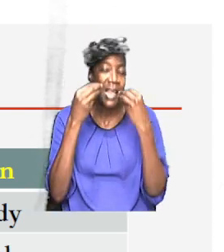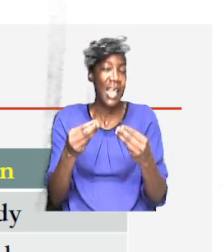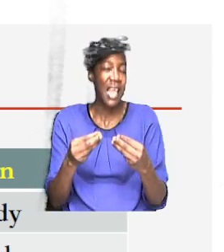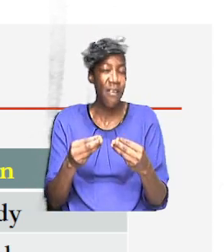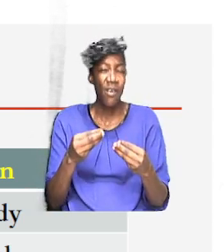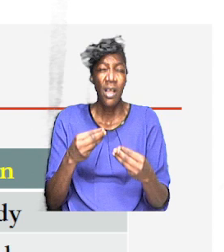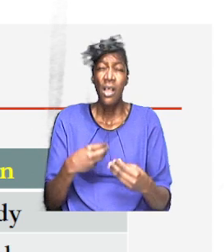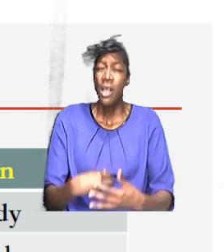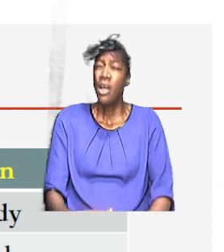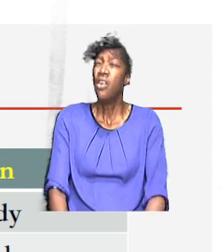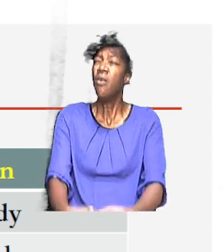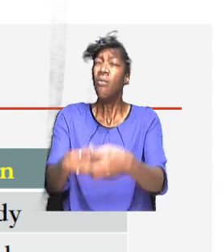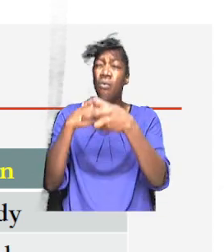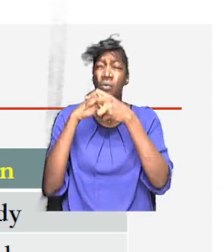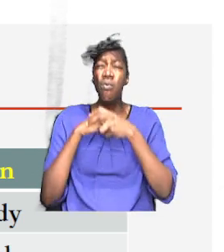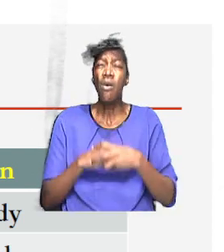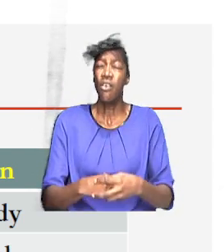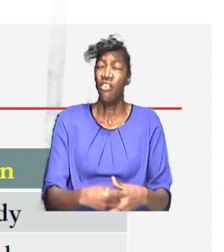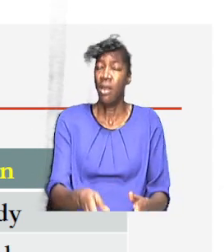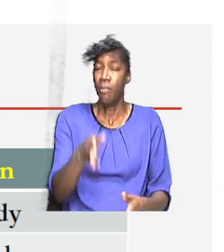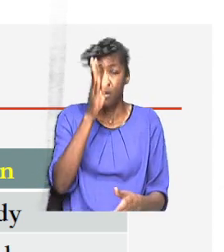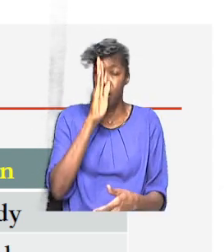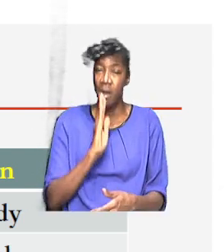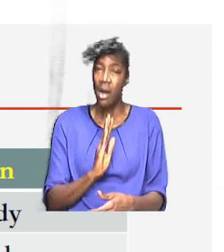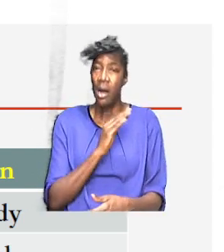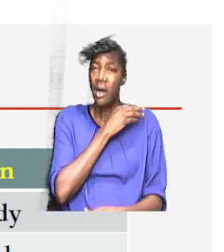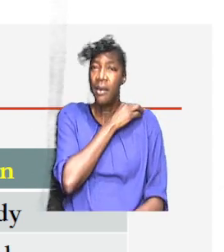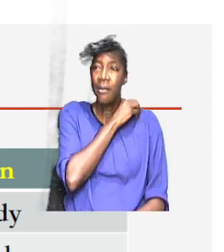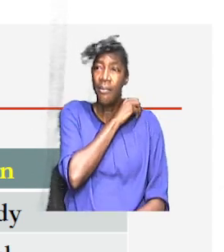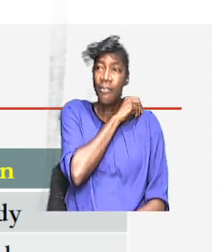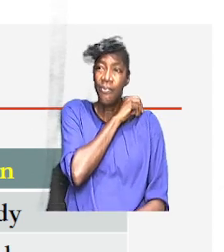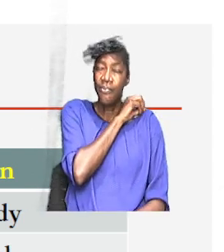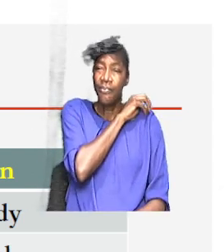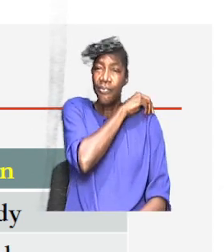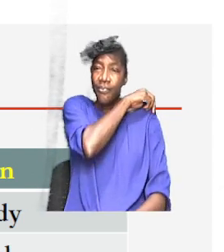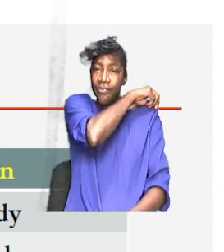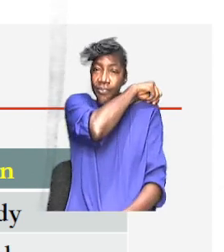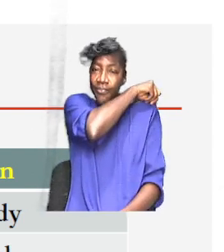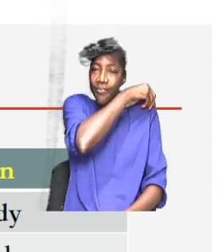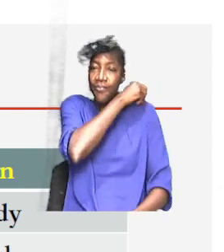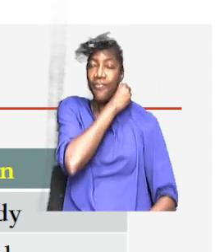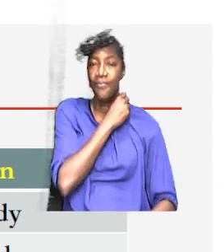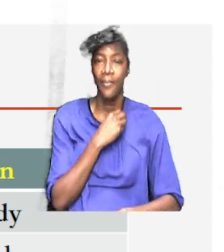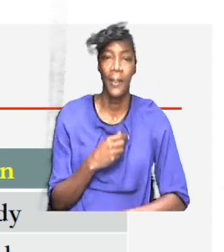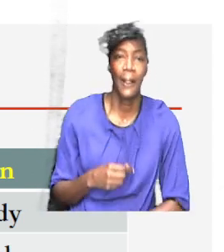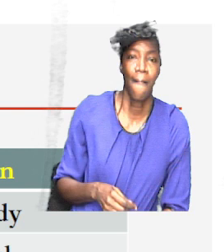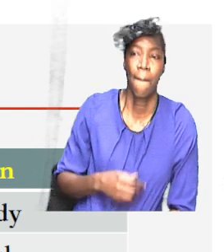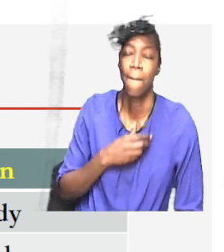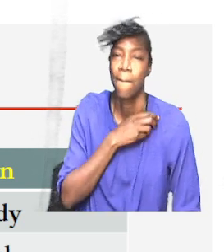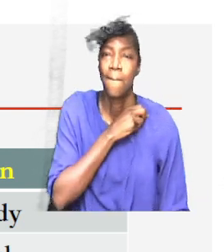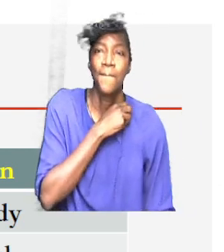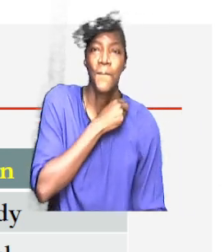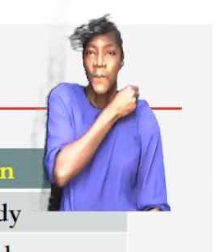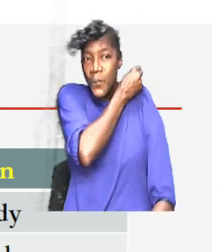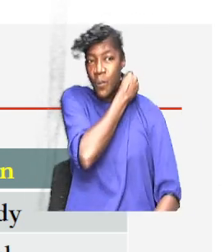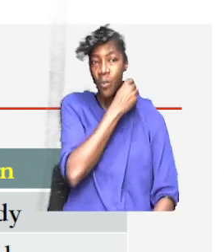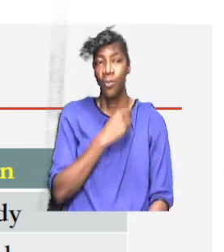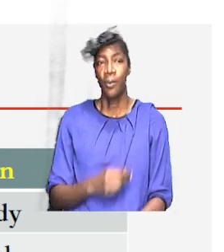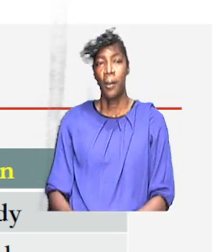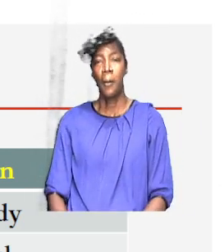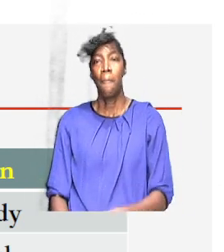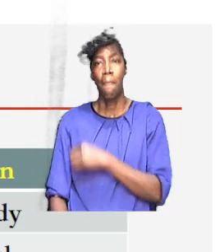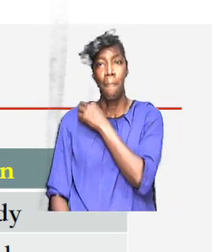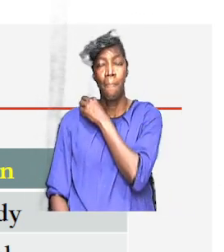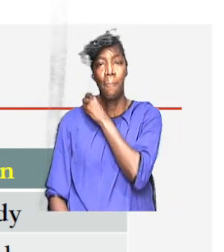the worship to Almighty God. Praise God. Now, that's just a quick recap of where